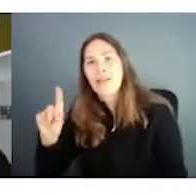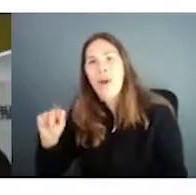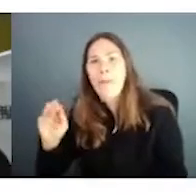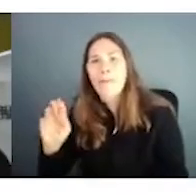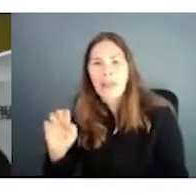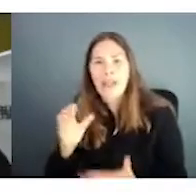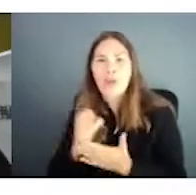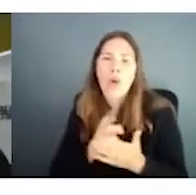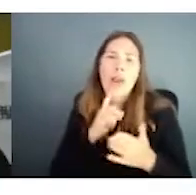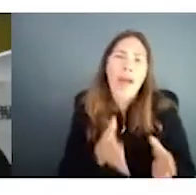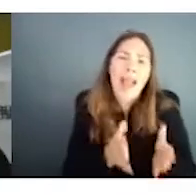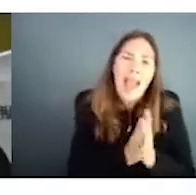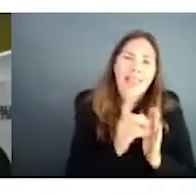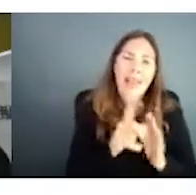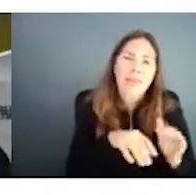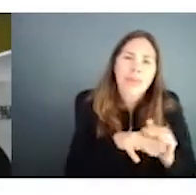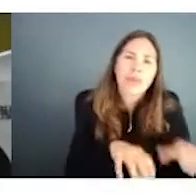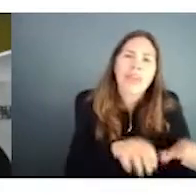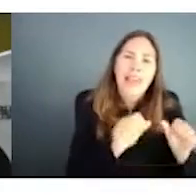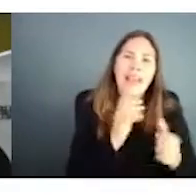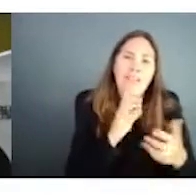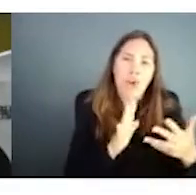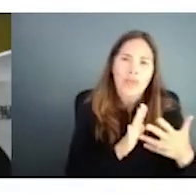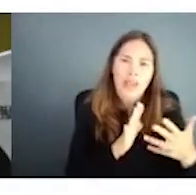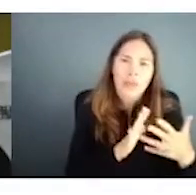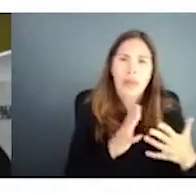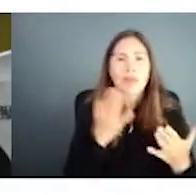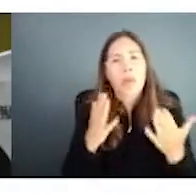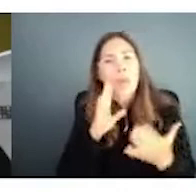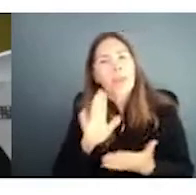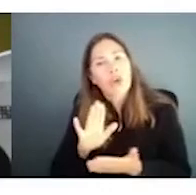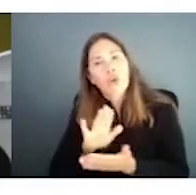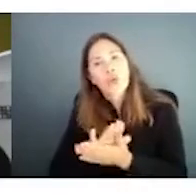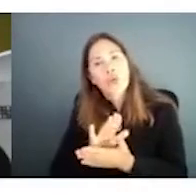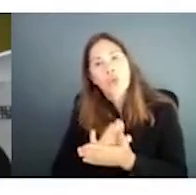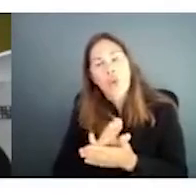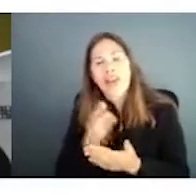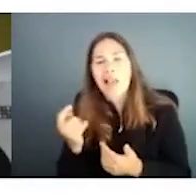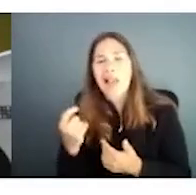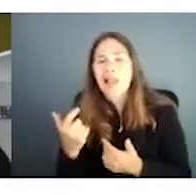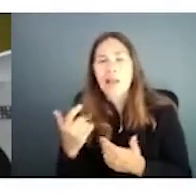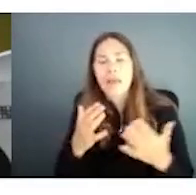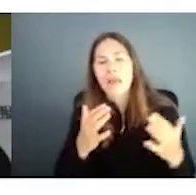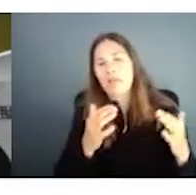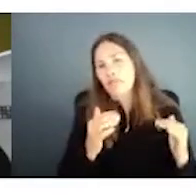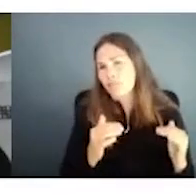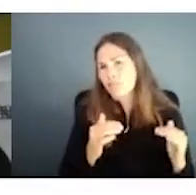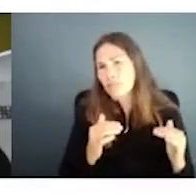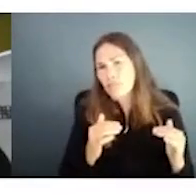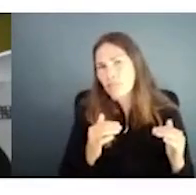as a freshman level course. And for a school maybe where, it's a little bit lower,